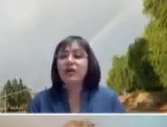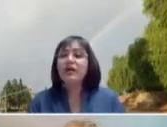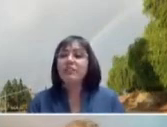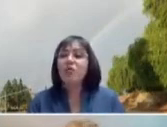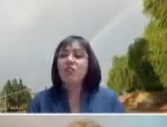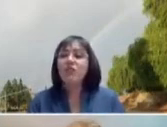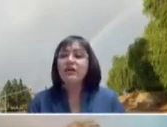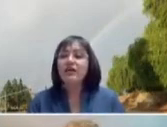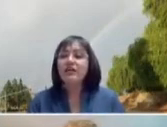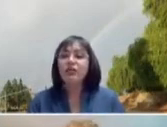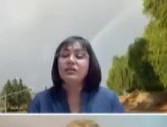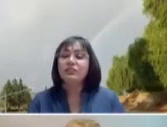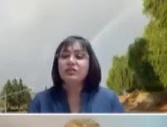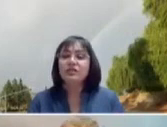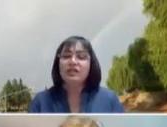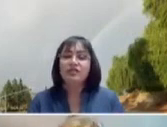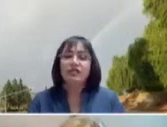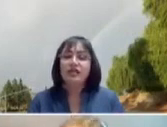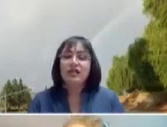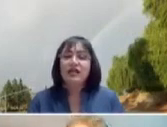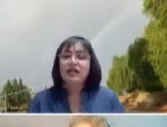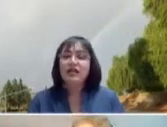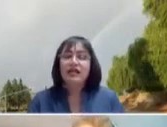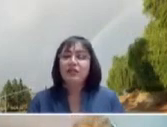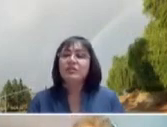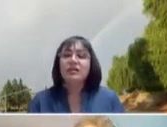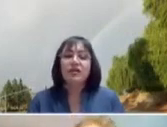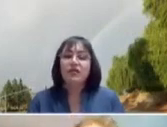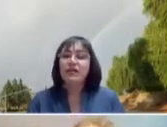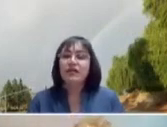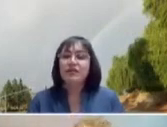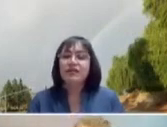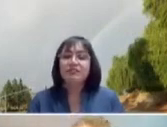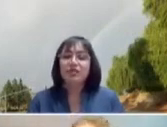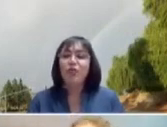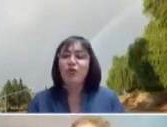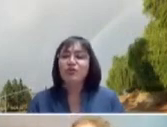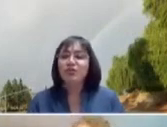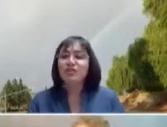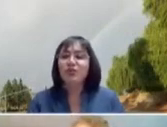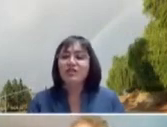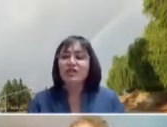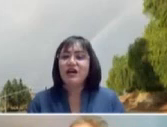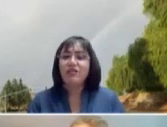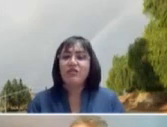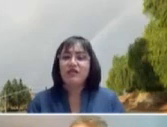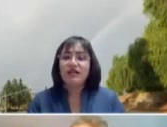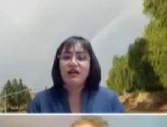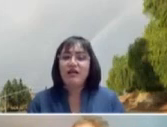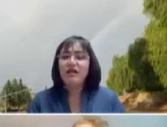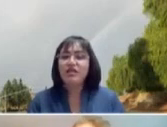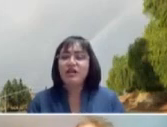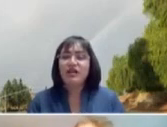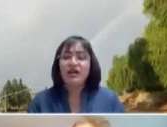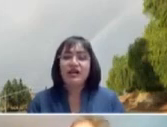for bringing him over and doing this presentation. It was a great, I mean, no words to express